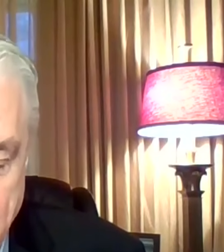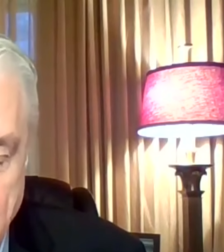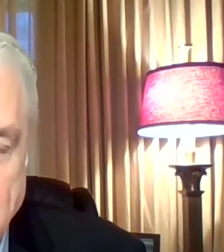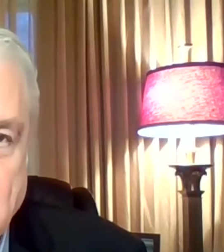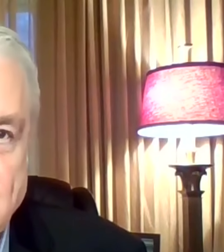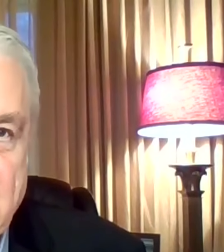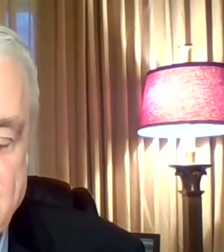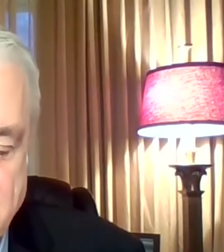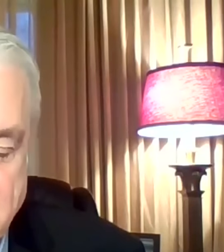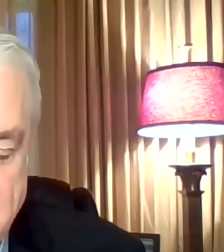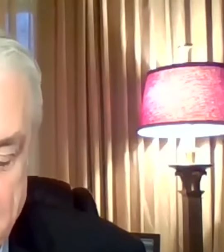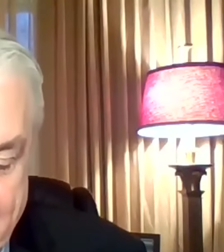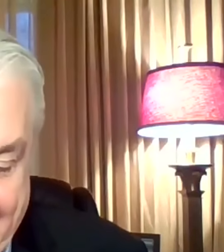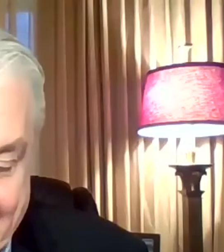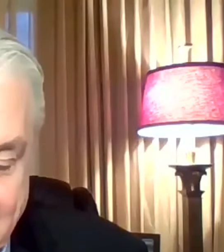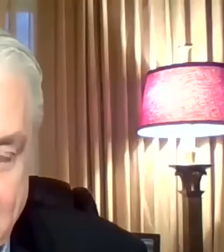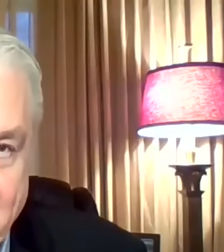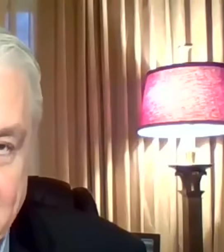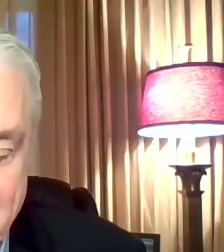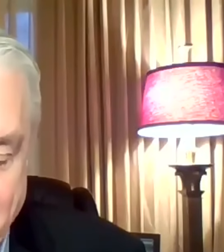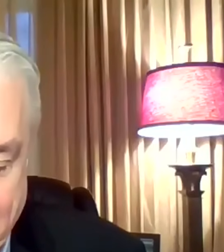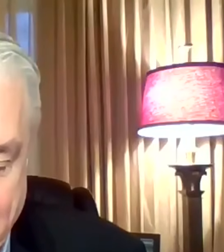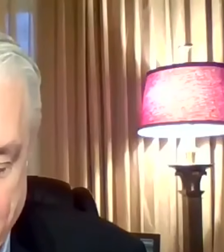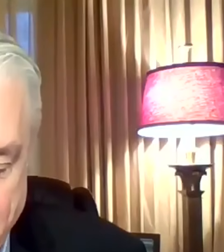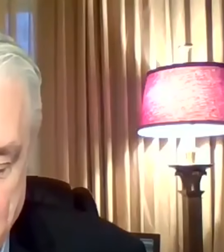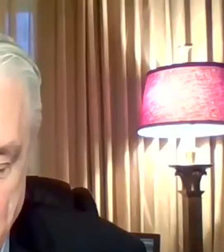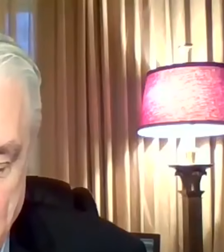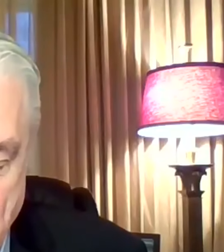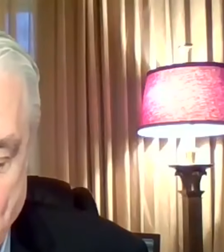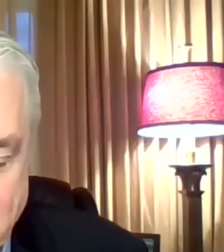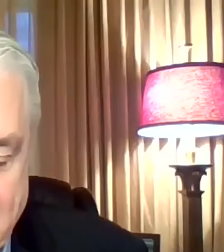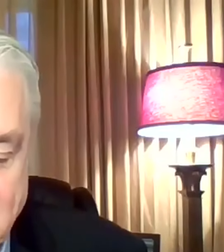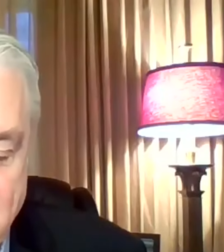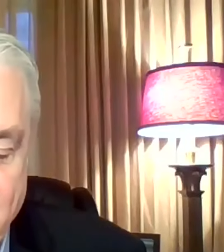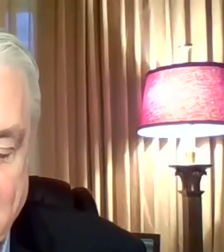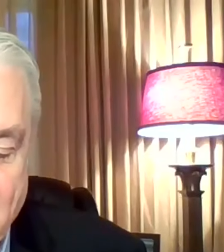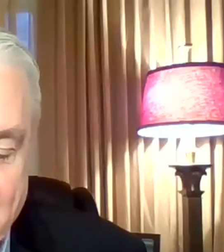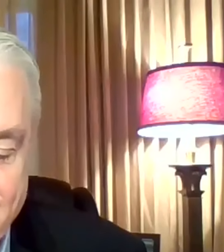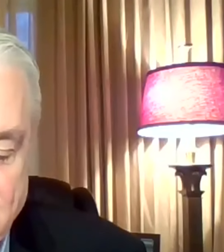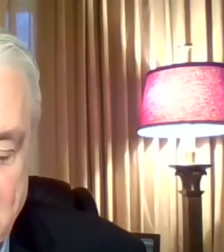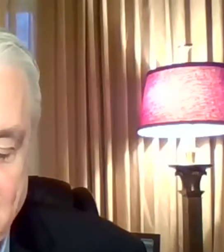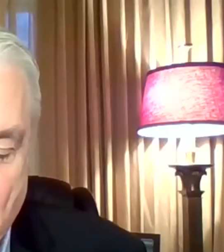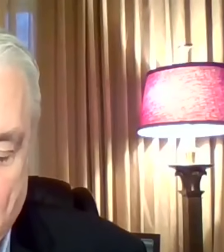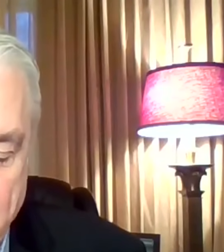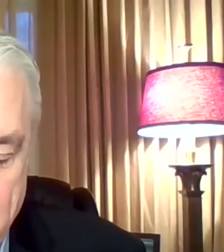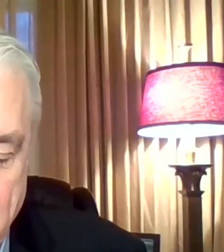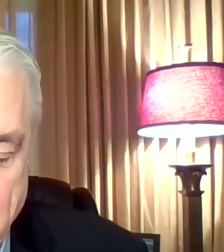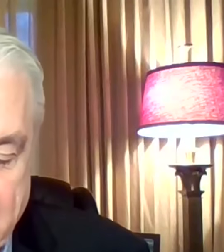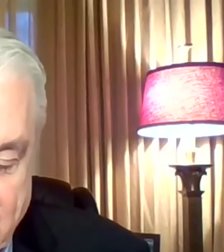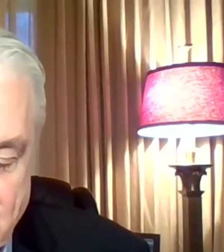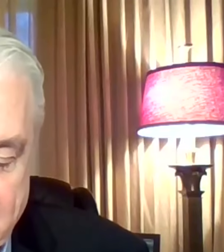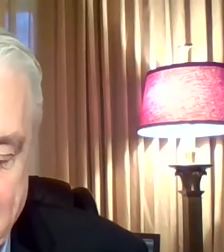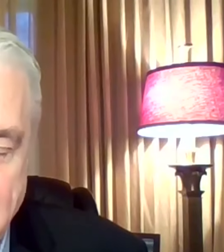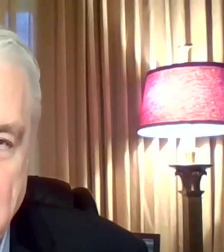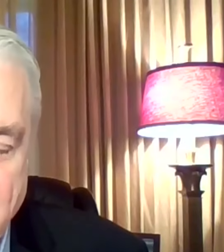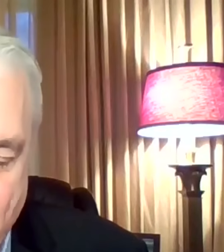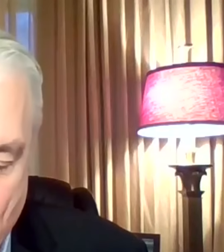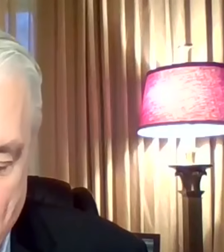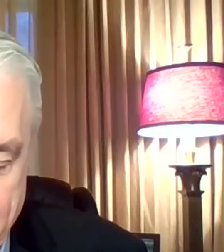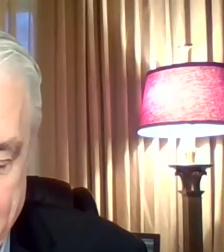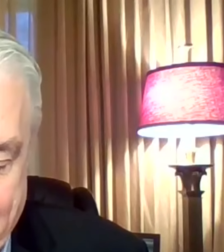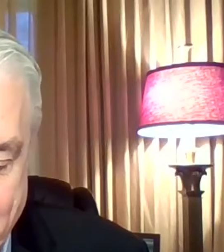elected, associations, academic, and many others, to intensify your efforts even more, to